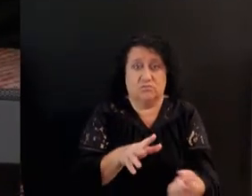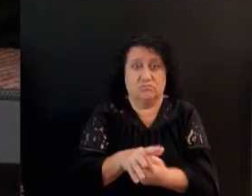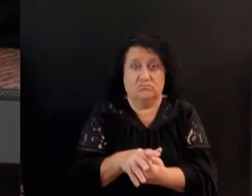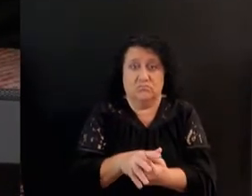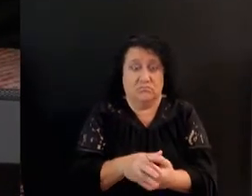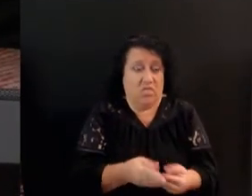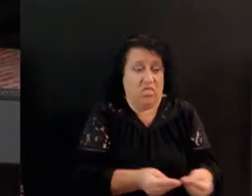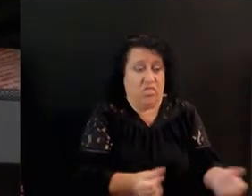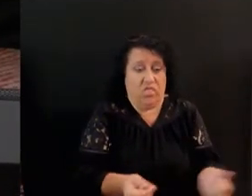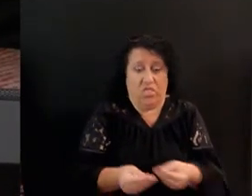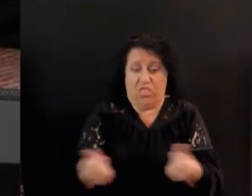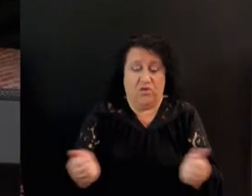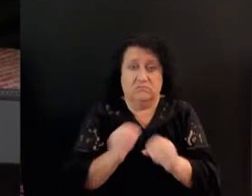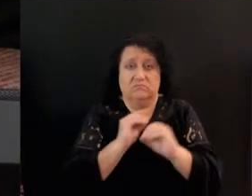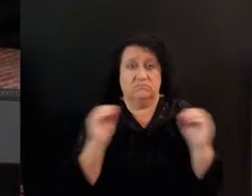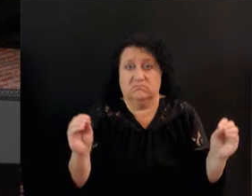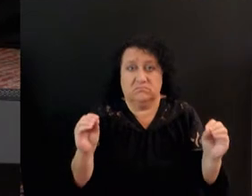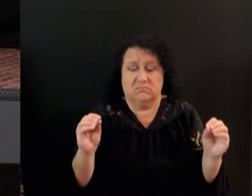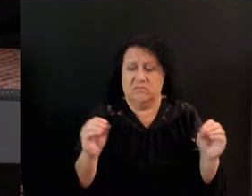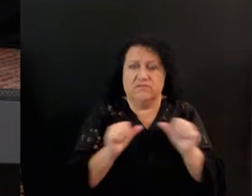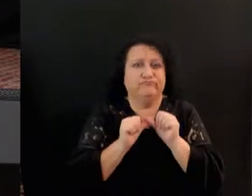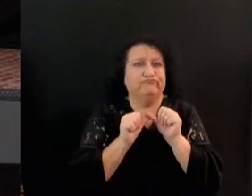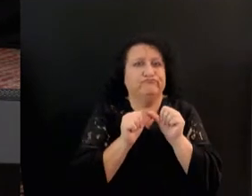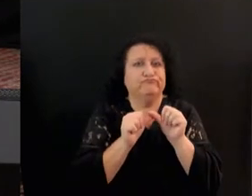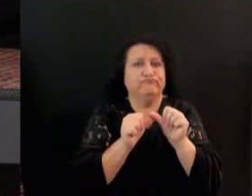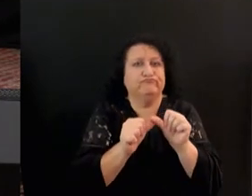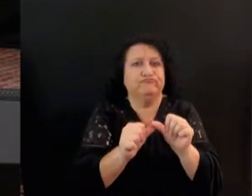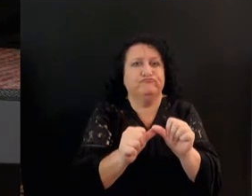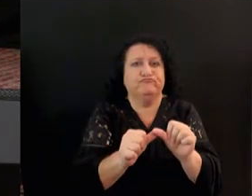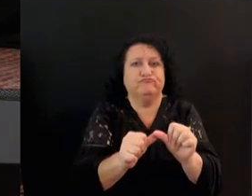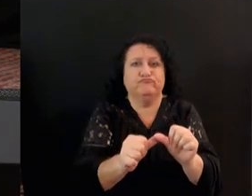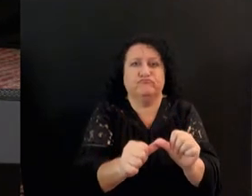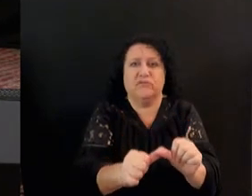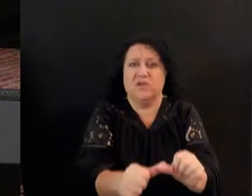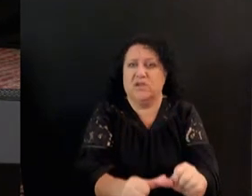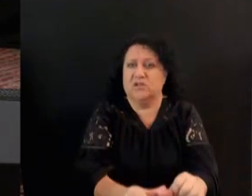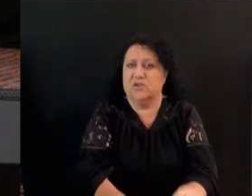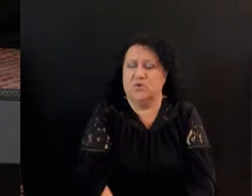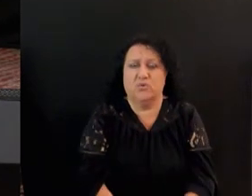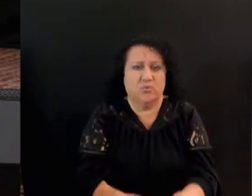needed to get them where they needed to go.